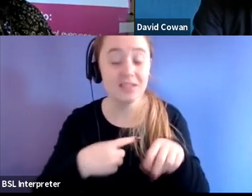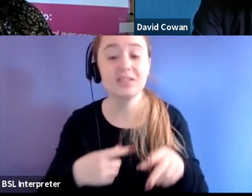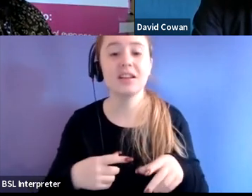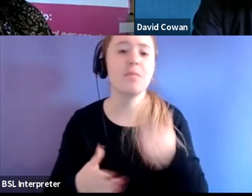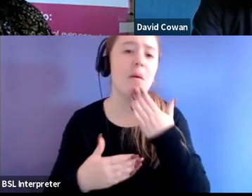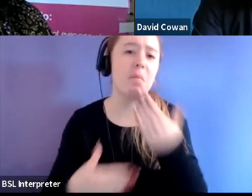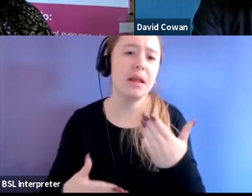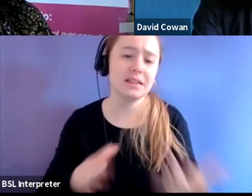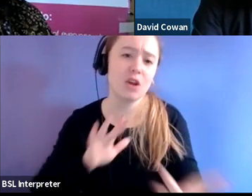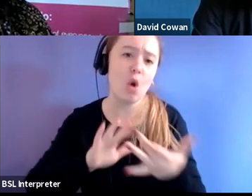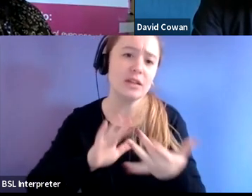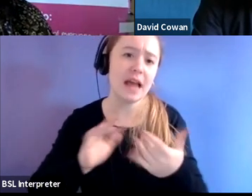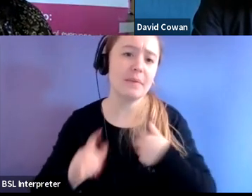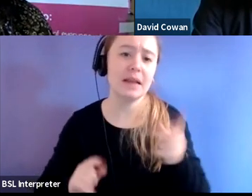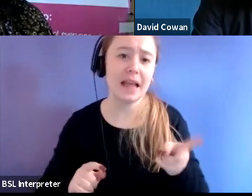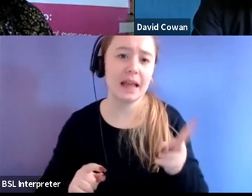get in touch.